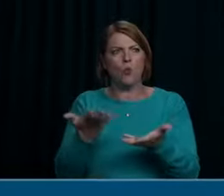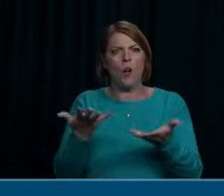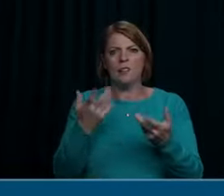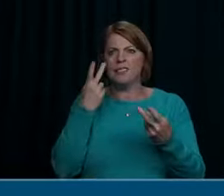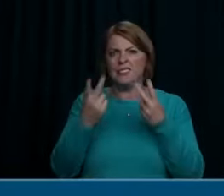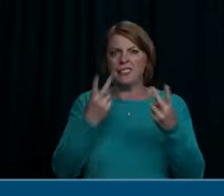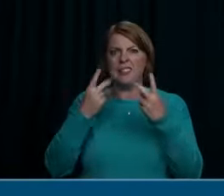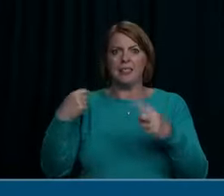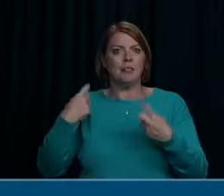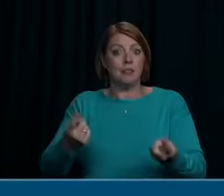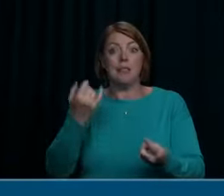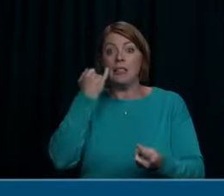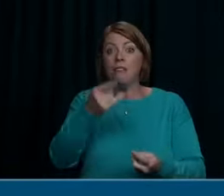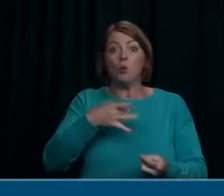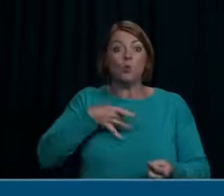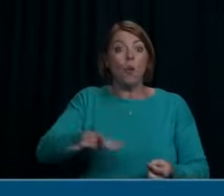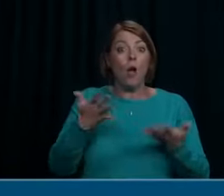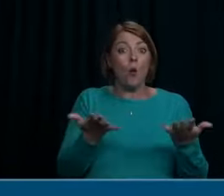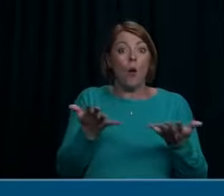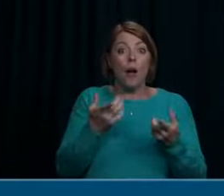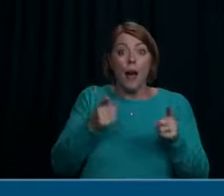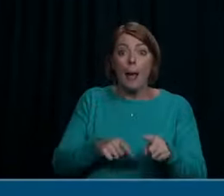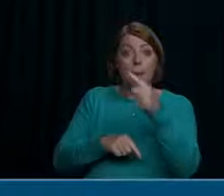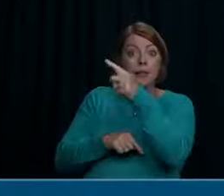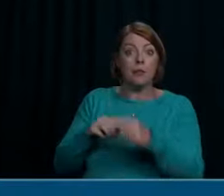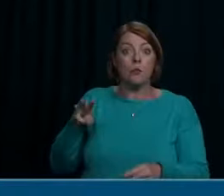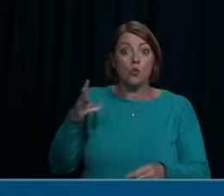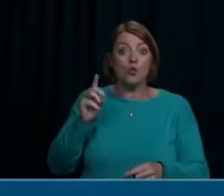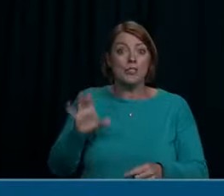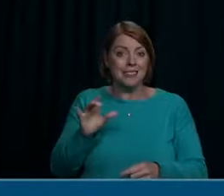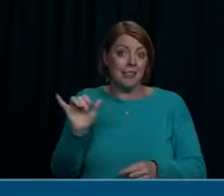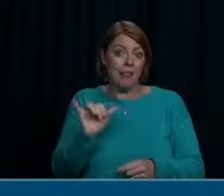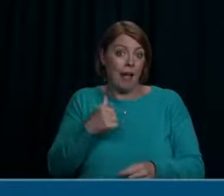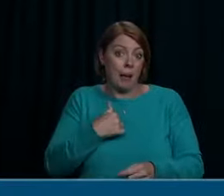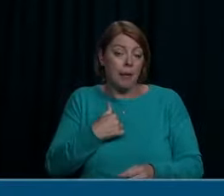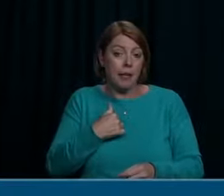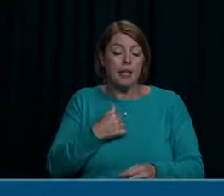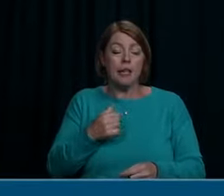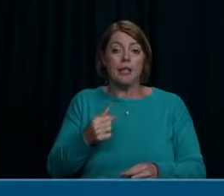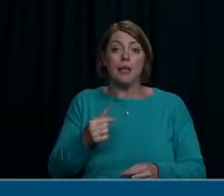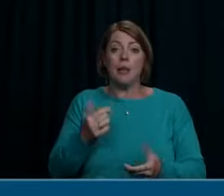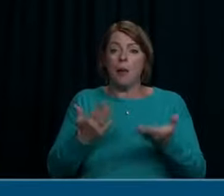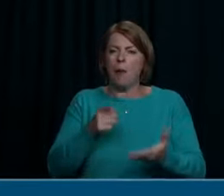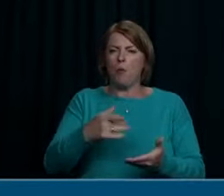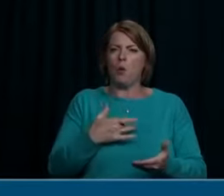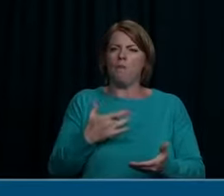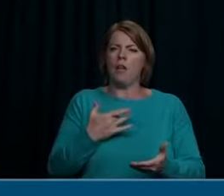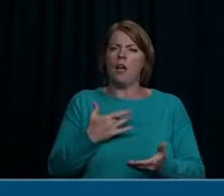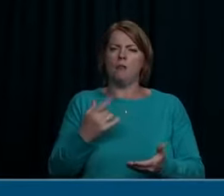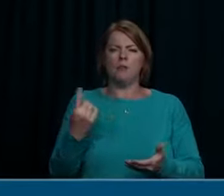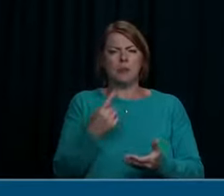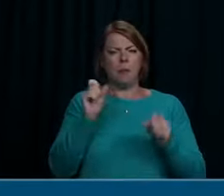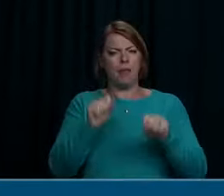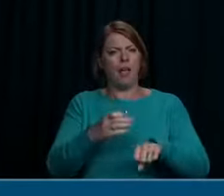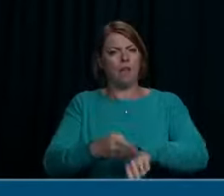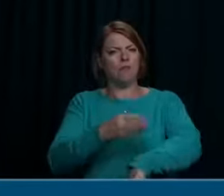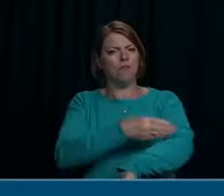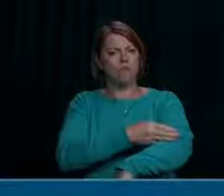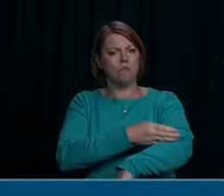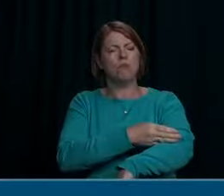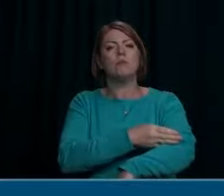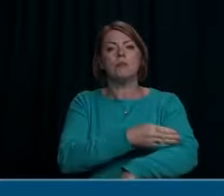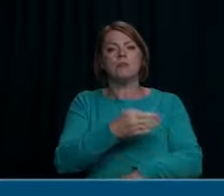what's happening in D.C., like me, I'm sure that you feel there's something better that we can do. I think